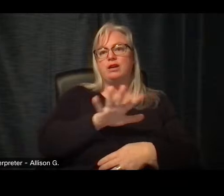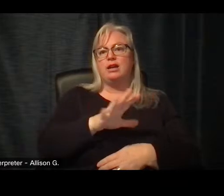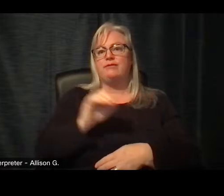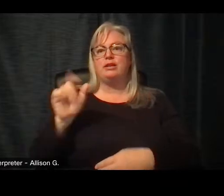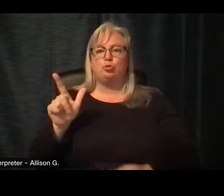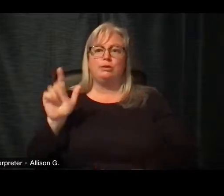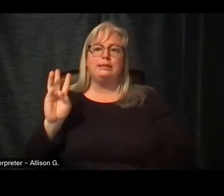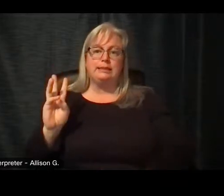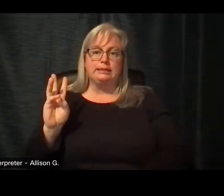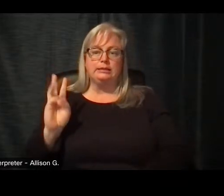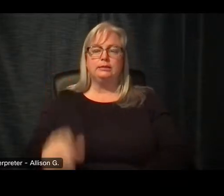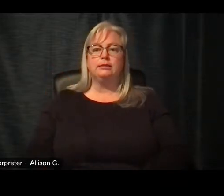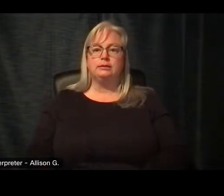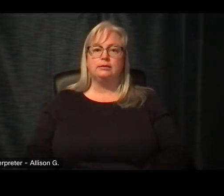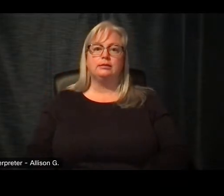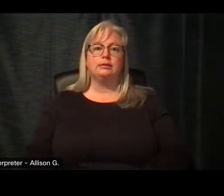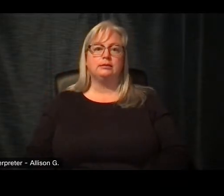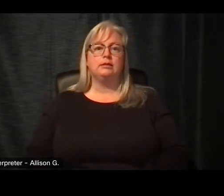and 26.